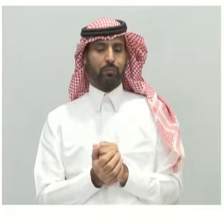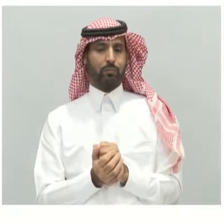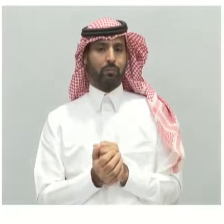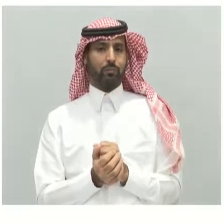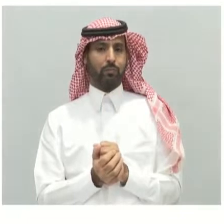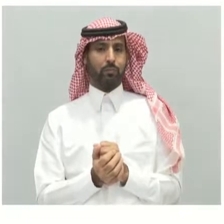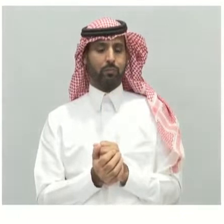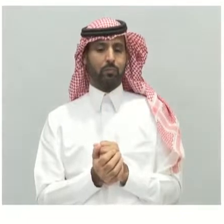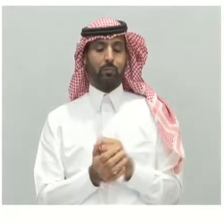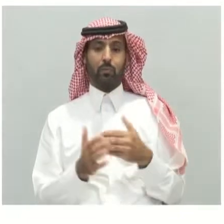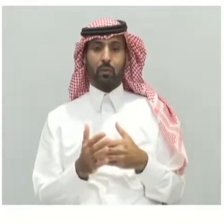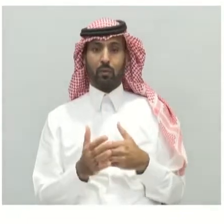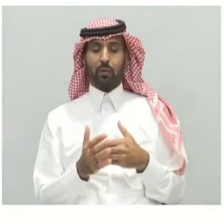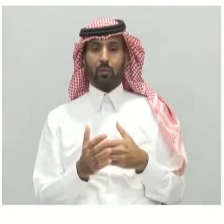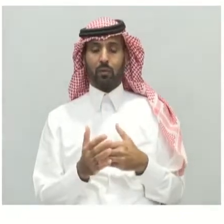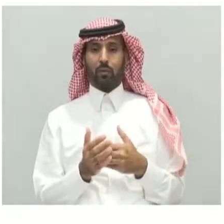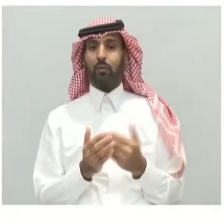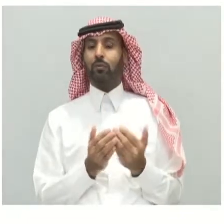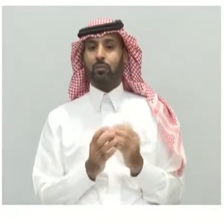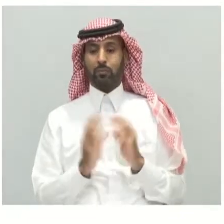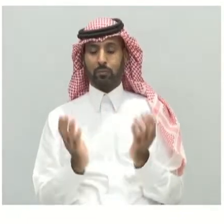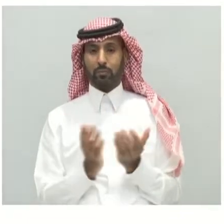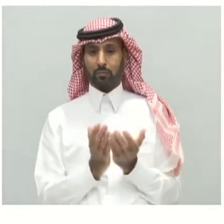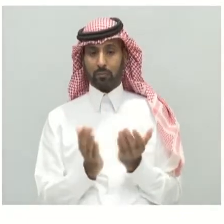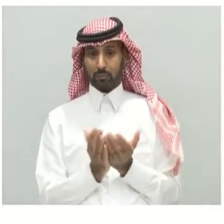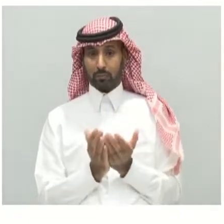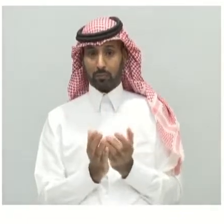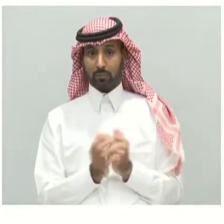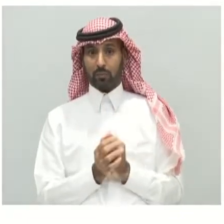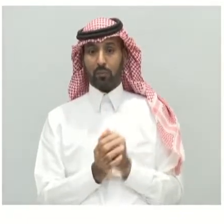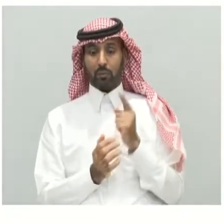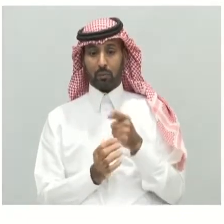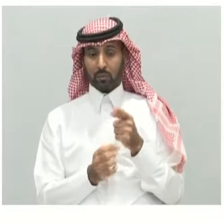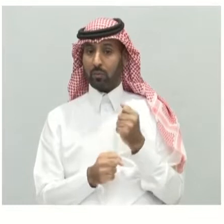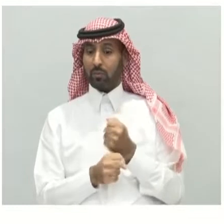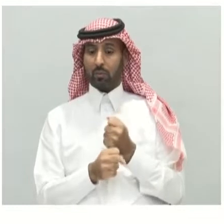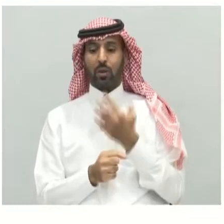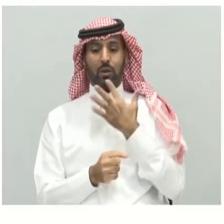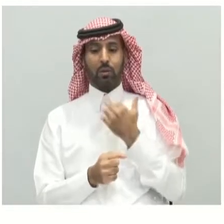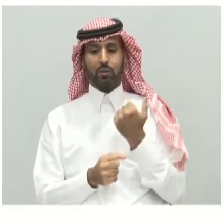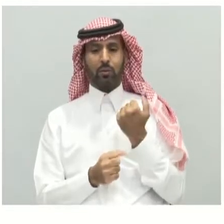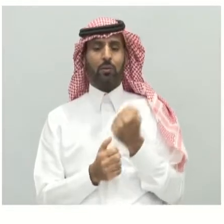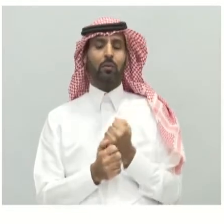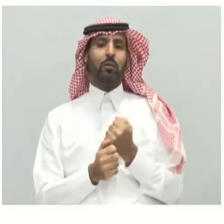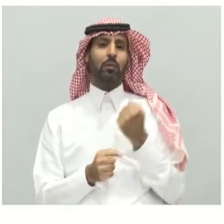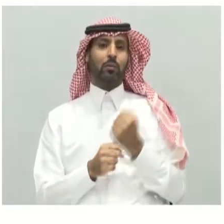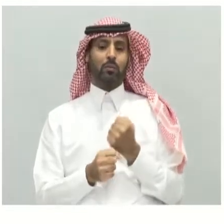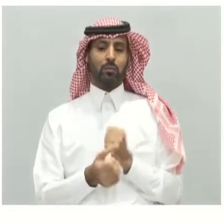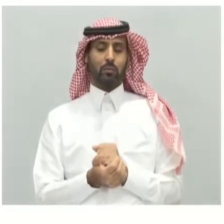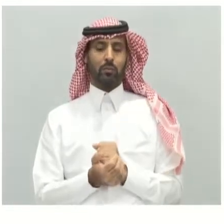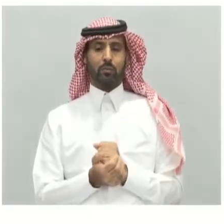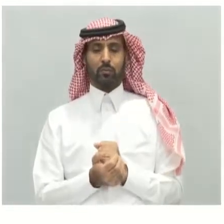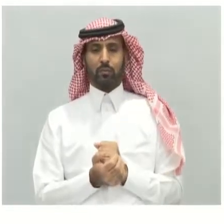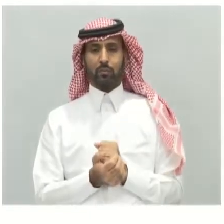by the end of this lesson, inshallah, you will learn how to use the simple past tense in yes-no questions, short